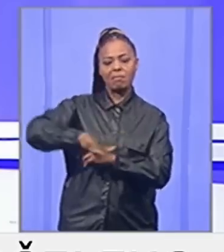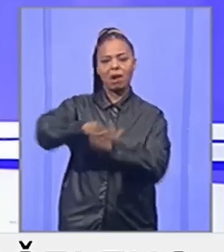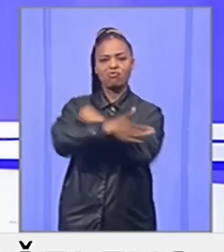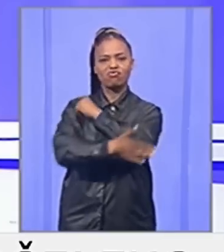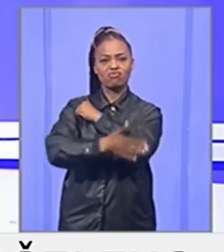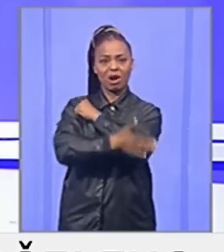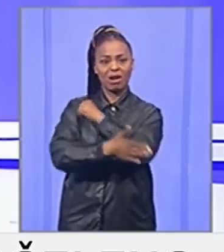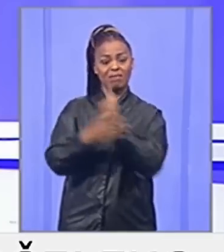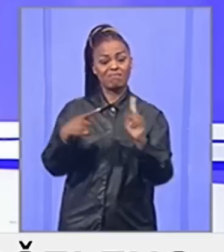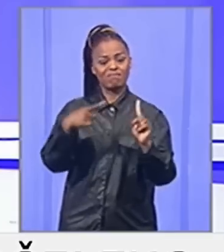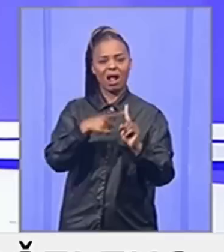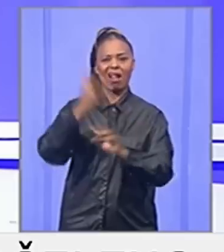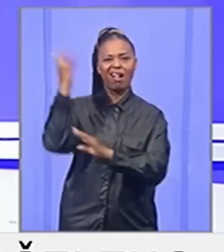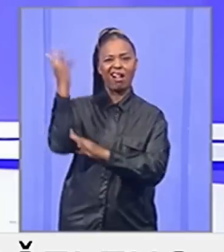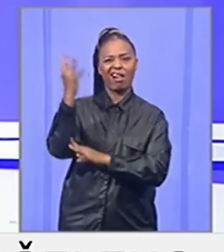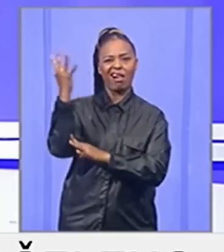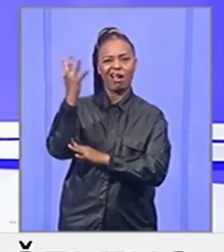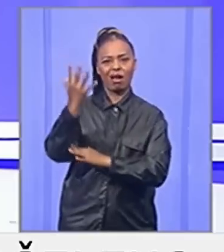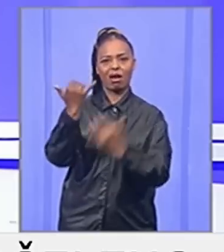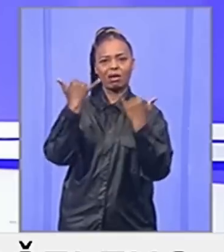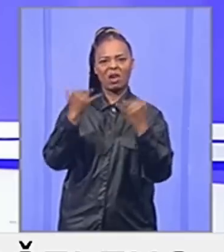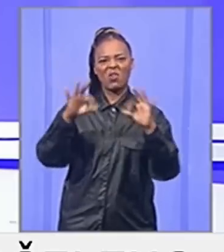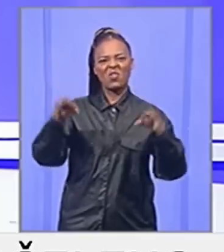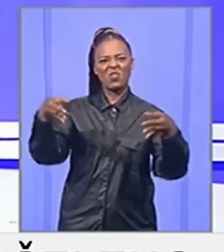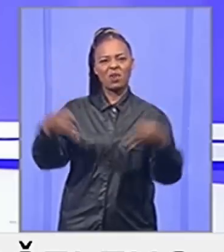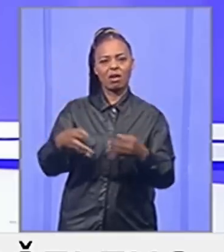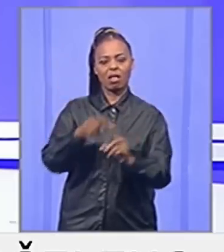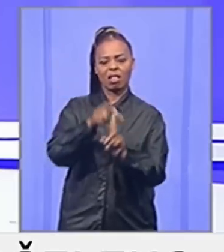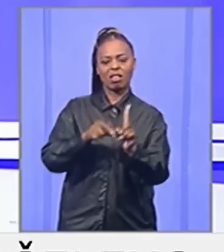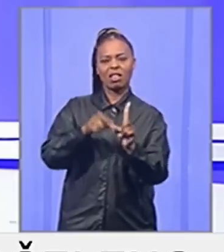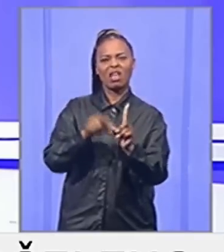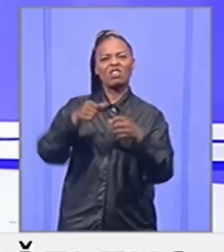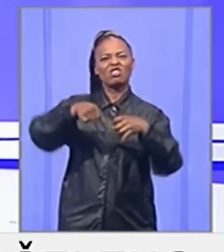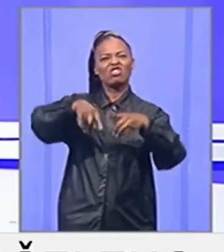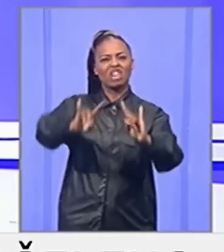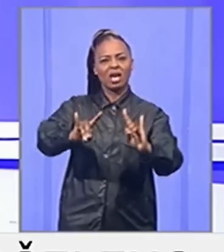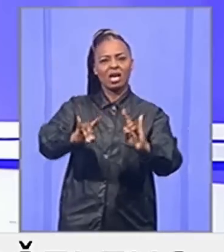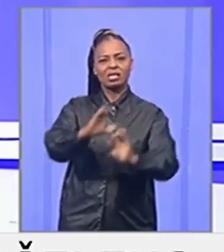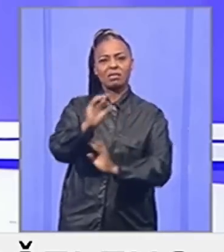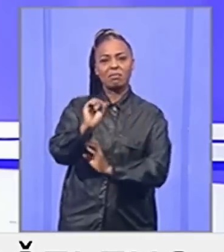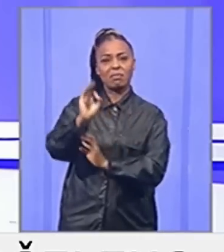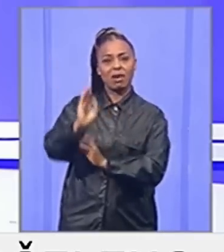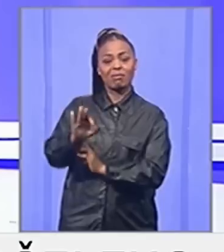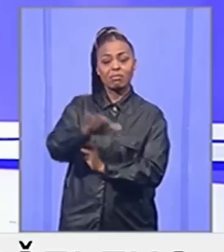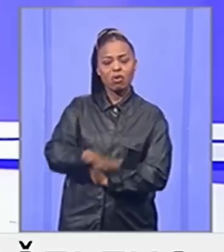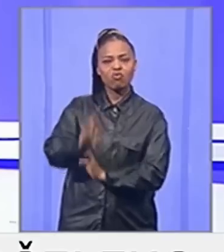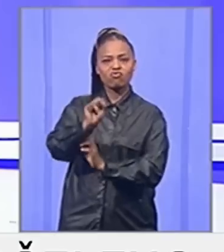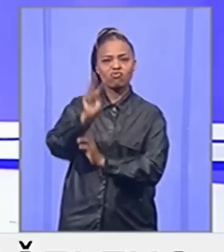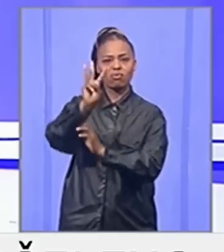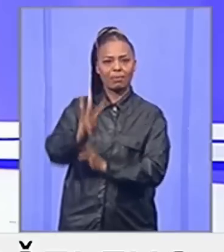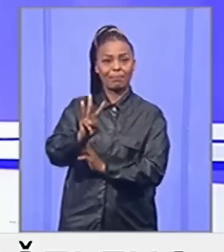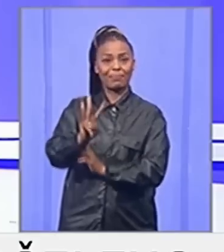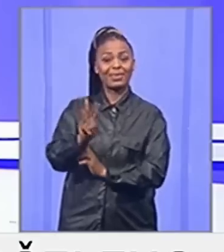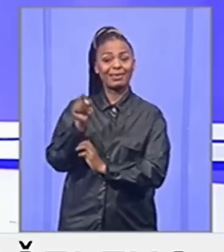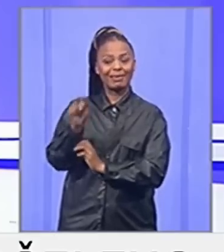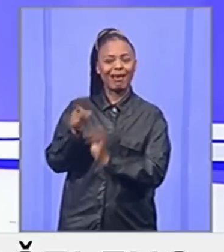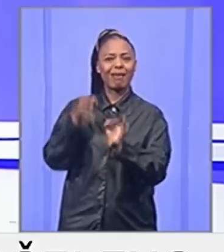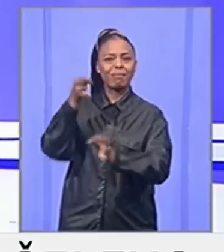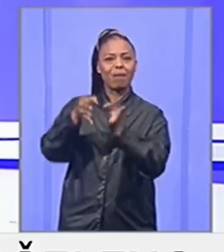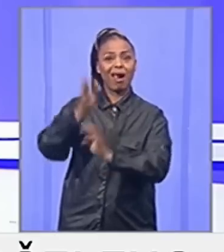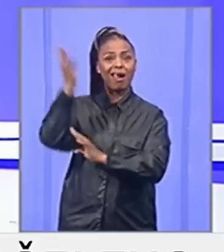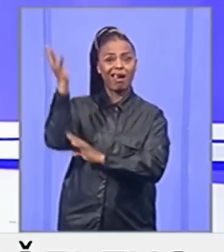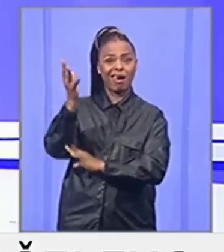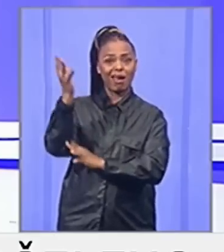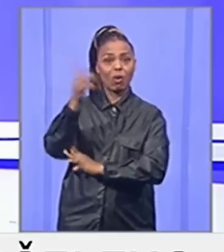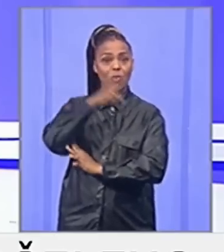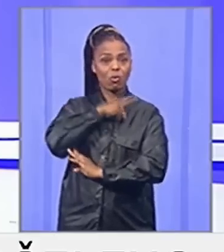o boletše tirelong ya poloko ya modula wa peleng wa CPF ka Northwest o boletše tirelong yeo